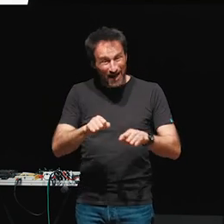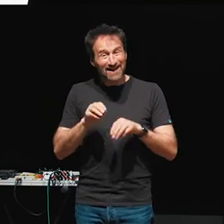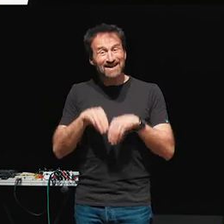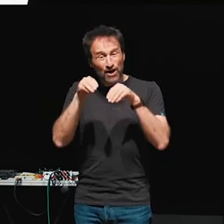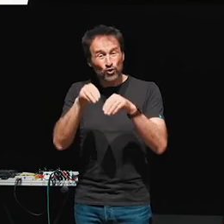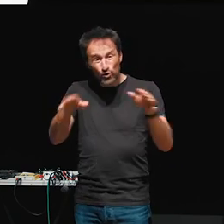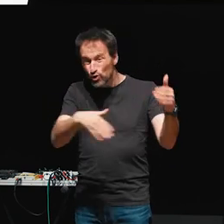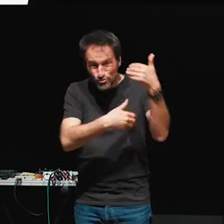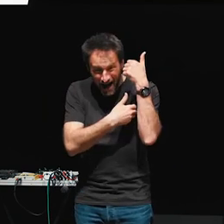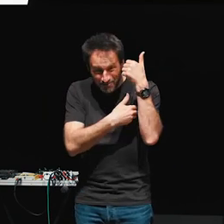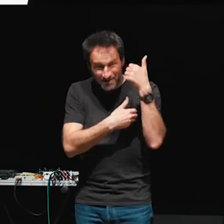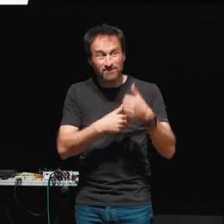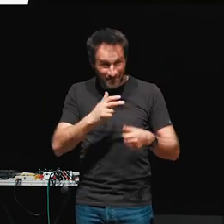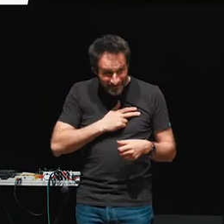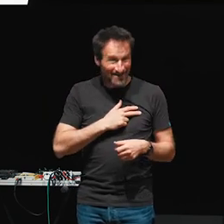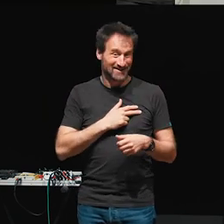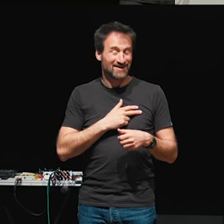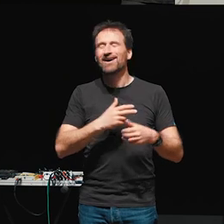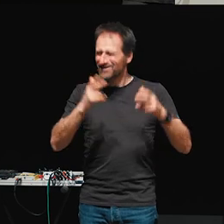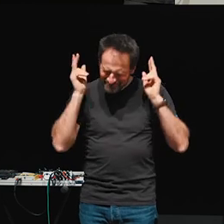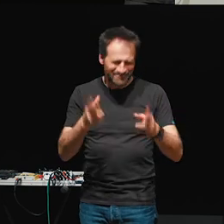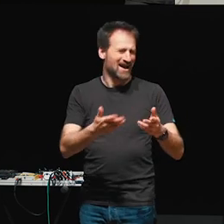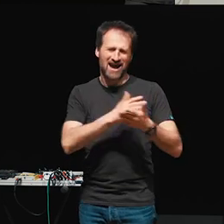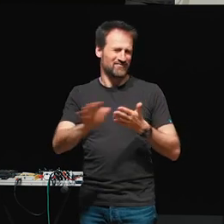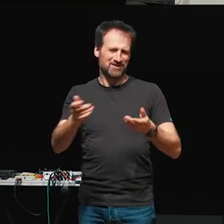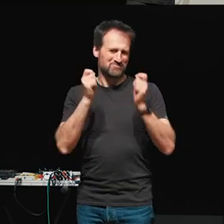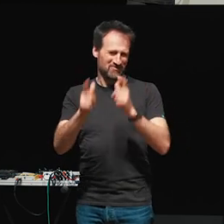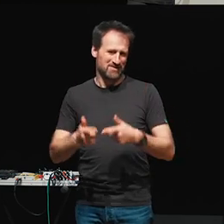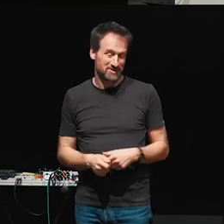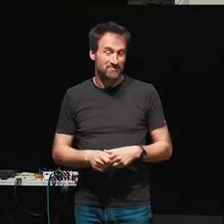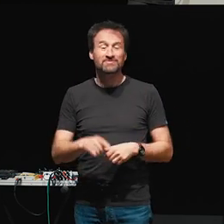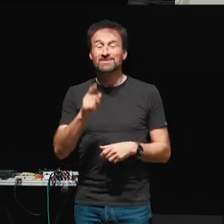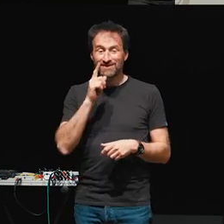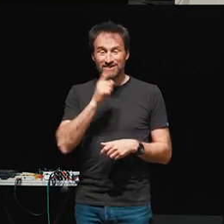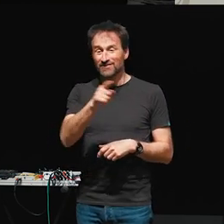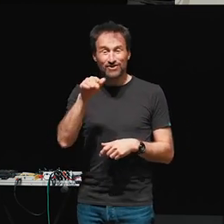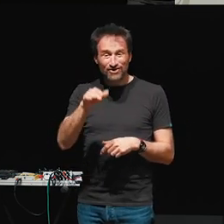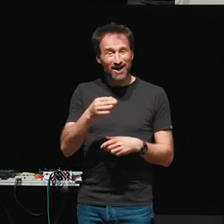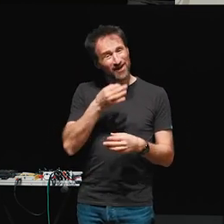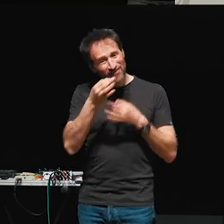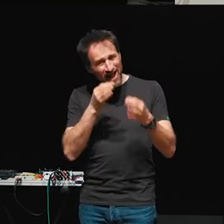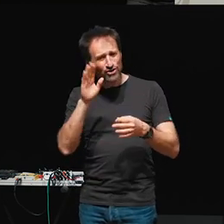that. Don't hesitate to apply. And if you have any questions about life in